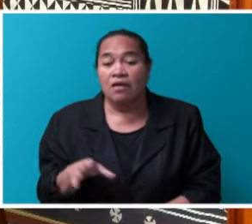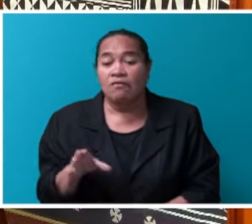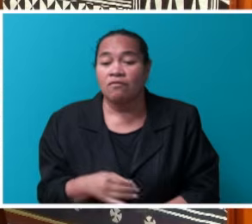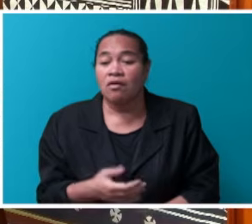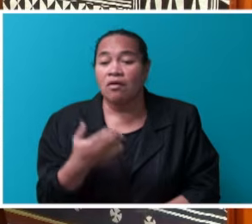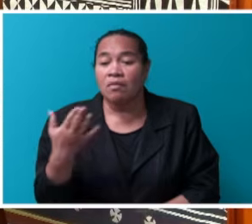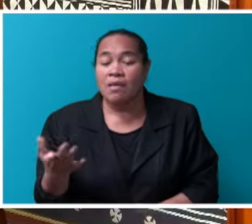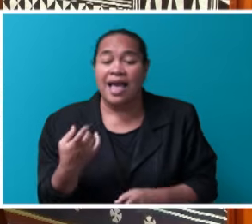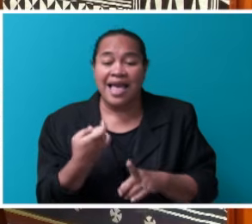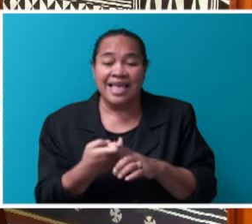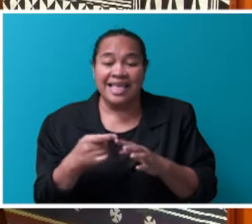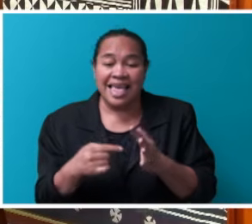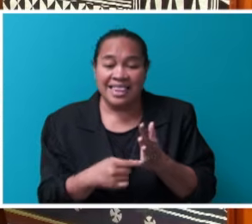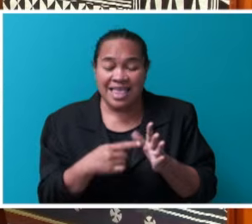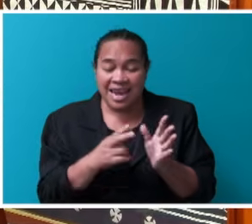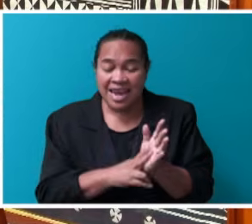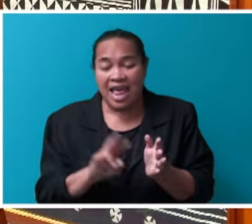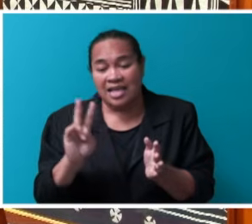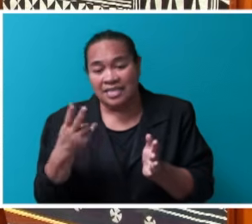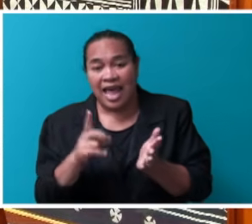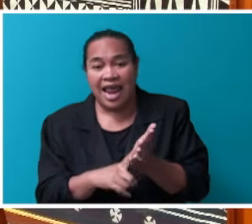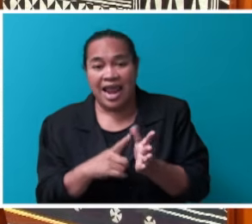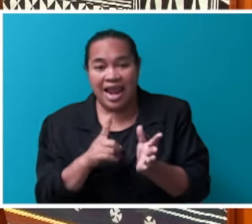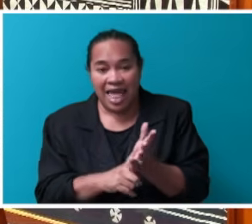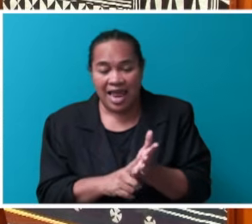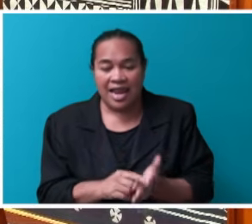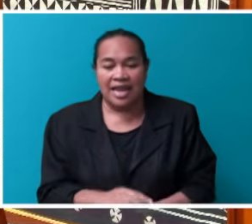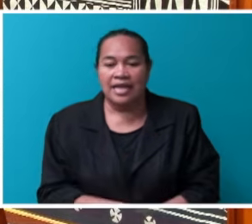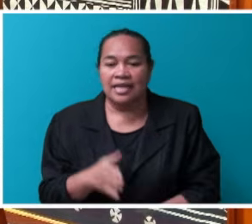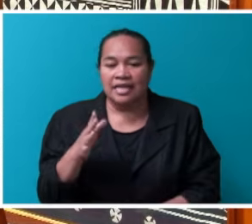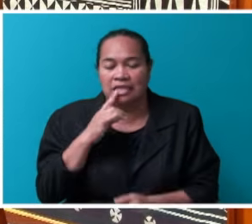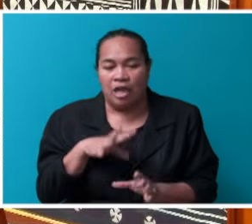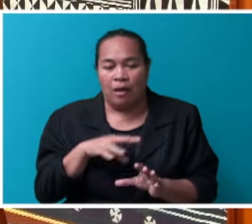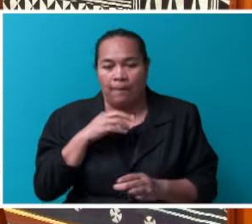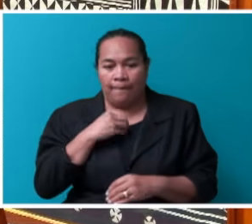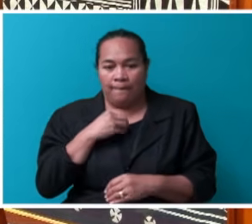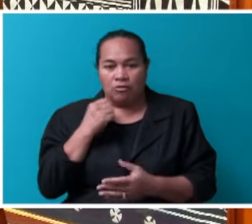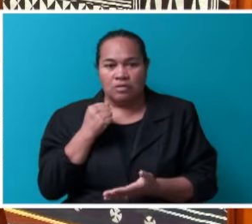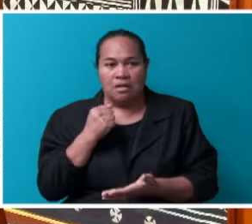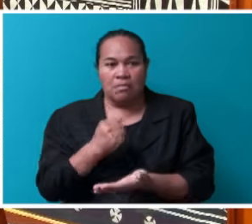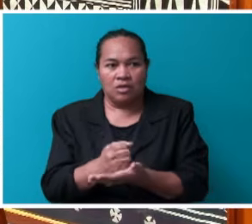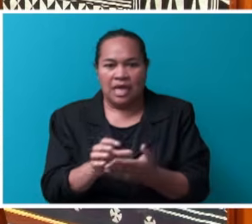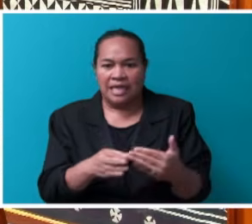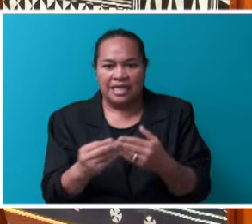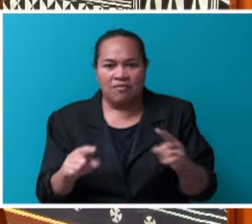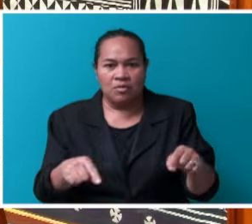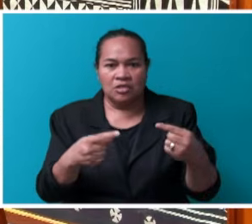Lal on his status. He has withdrawn his support to the Leader of the Opposition